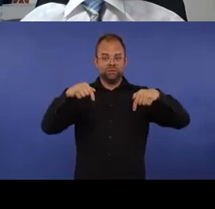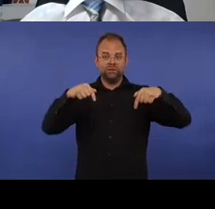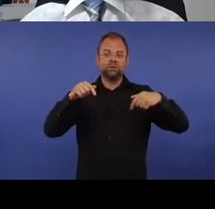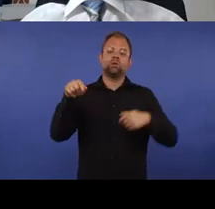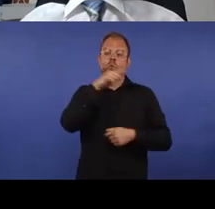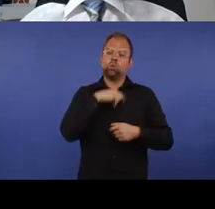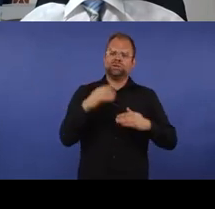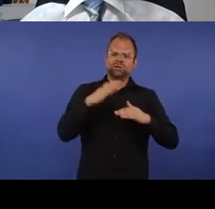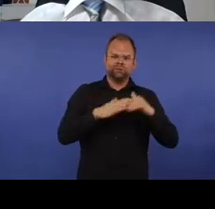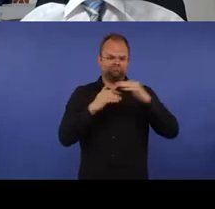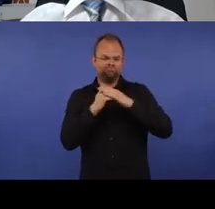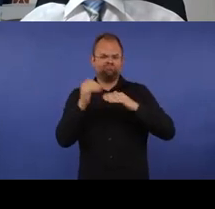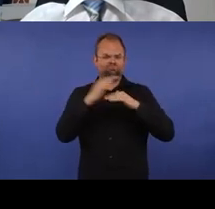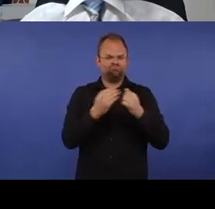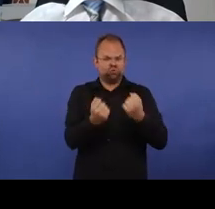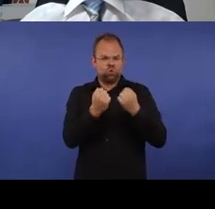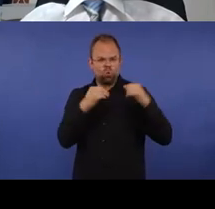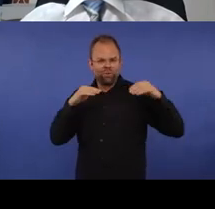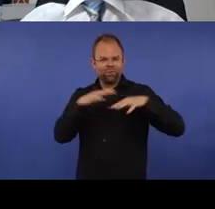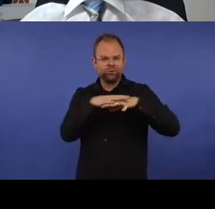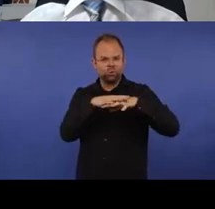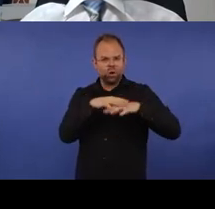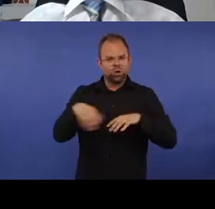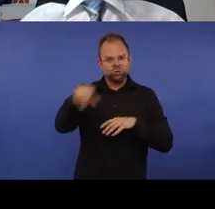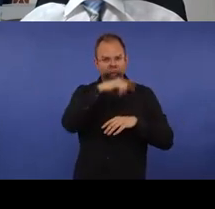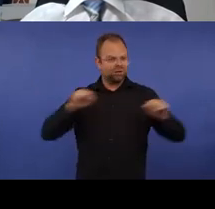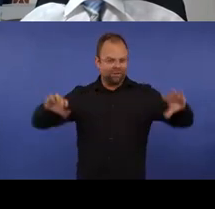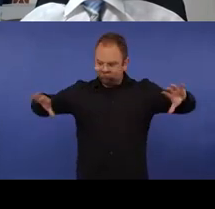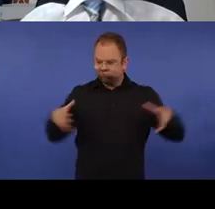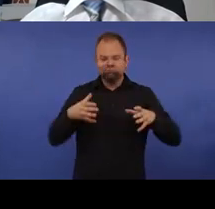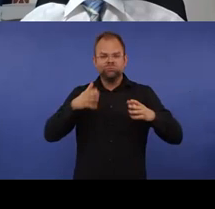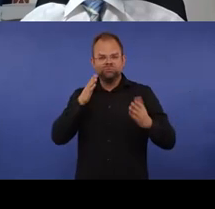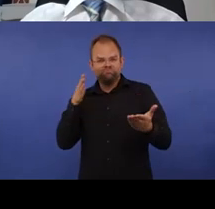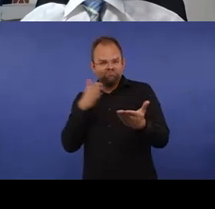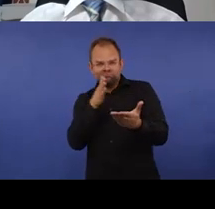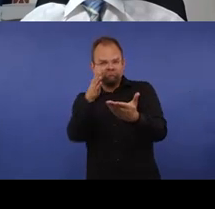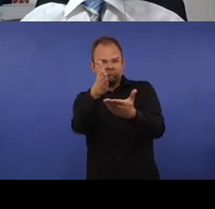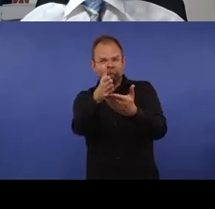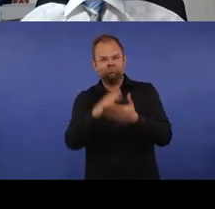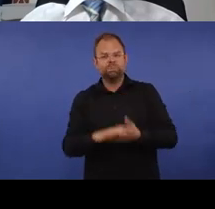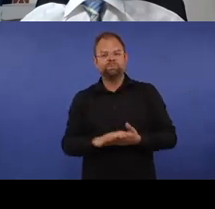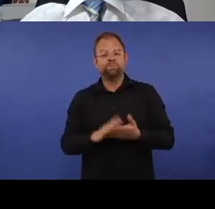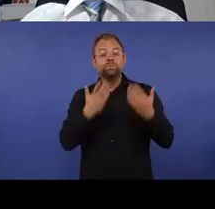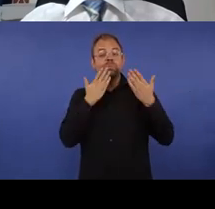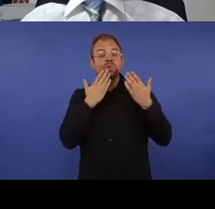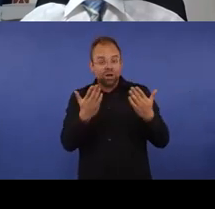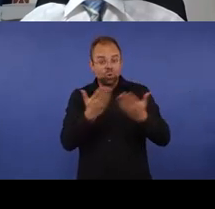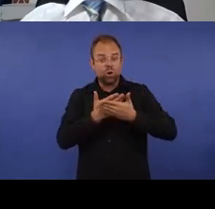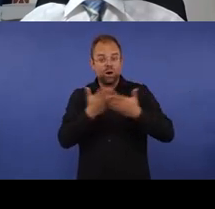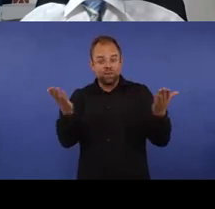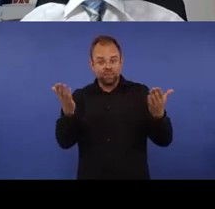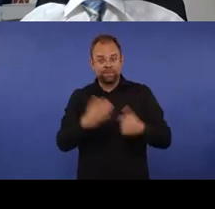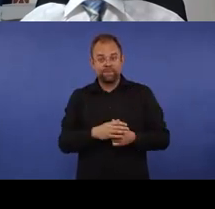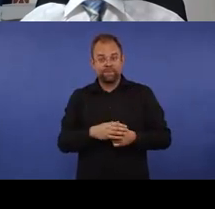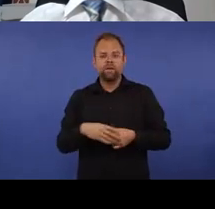you definitely from WIN, we will send you a report, we will send you the link to this recording webinar.